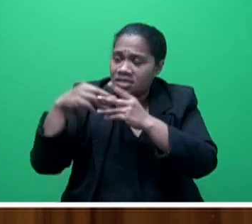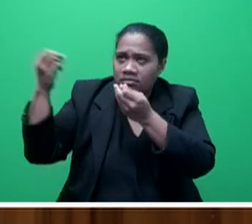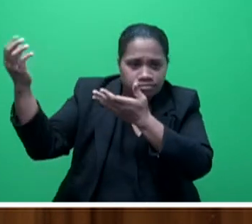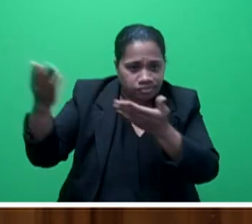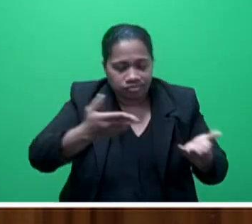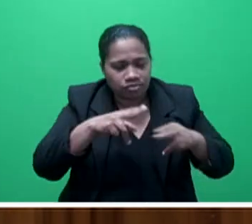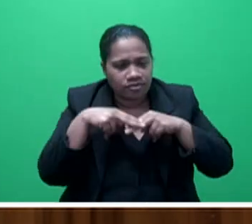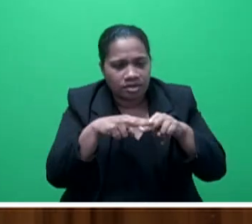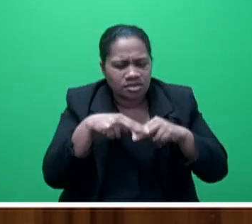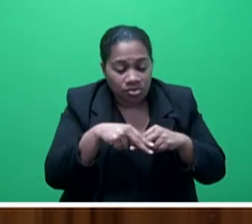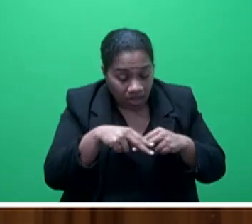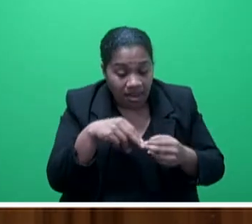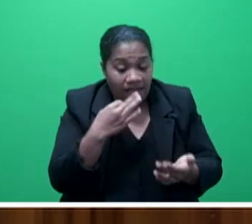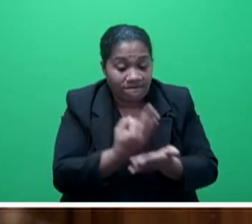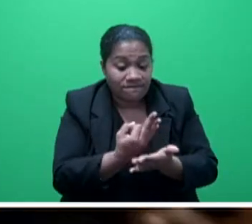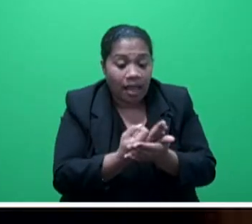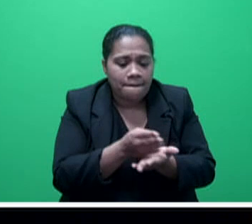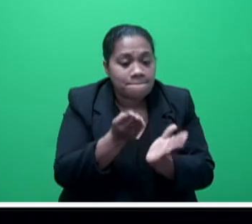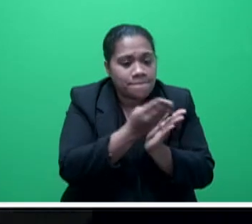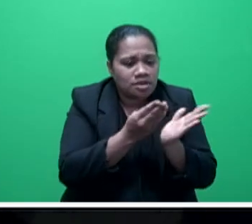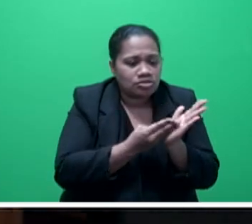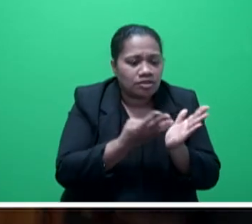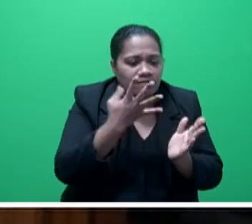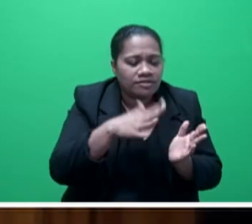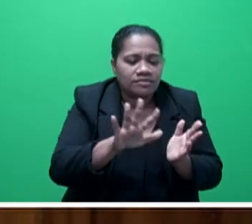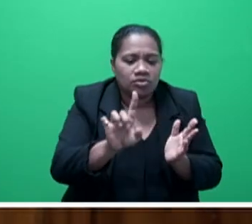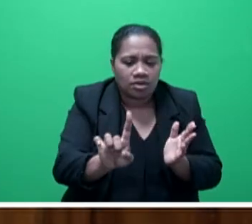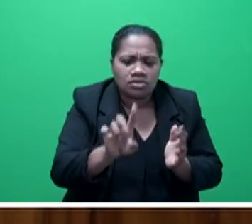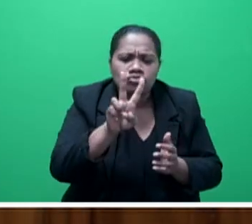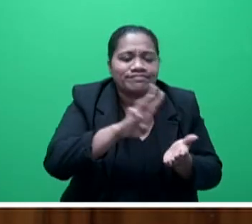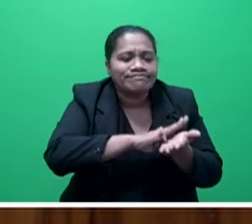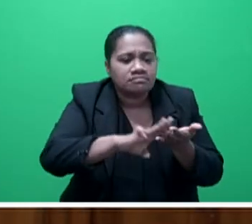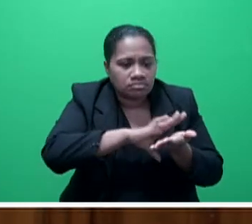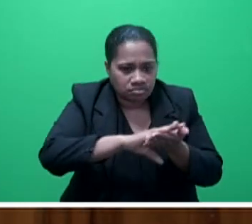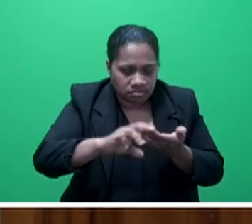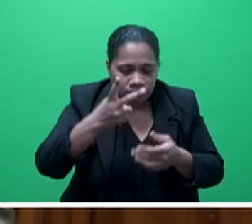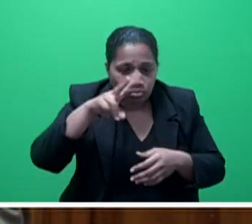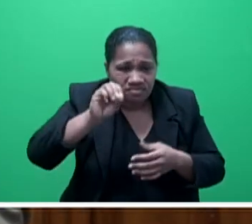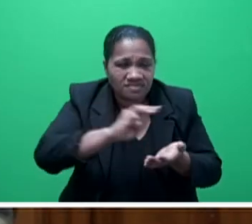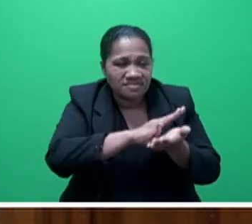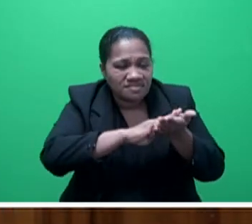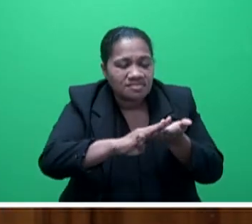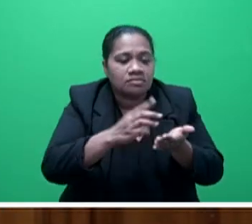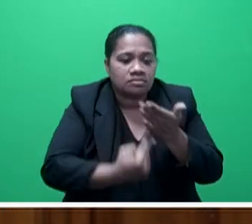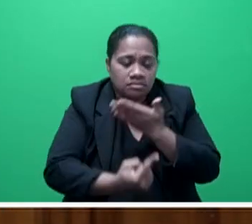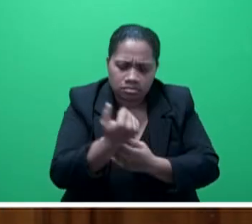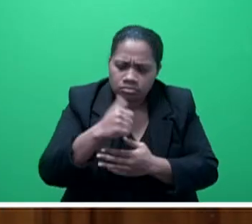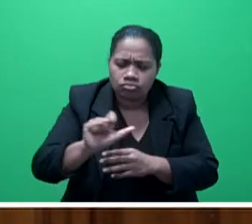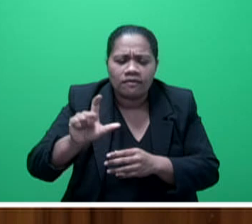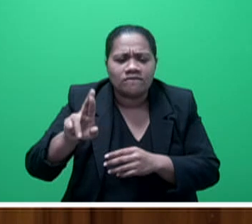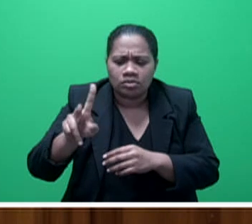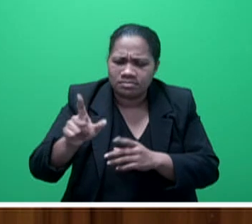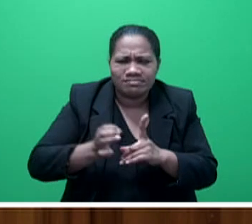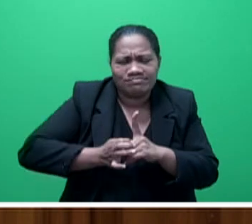a budget of $51.2 million allocated for this. 20 million is being used for capital improvement